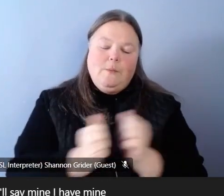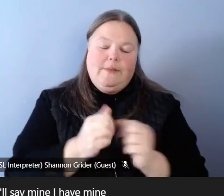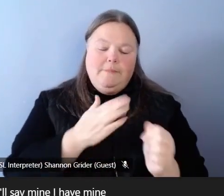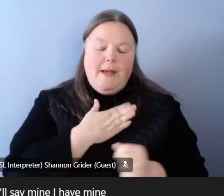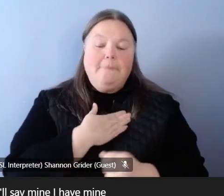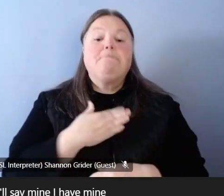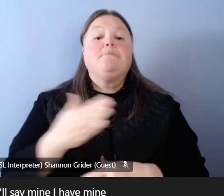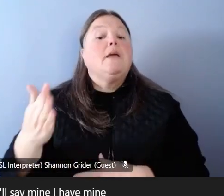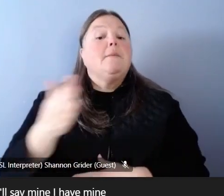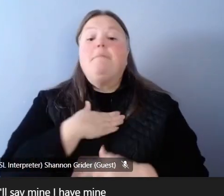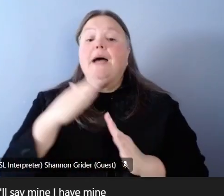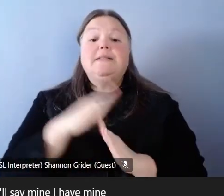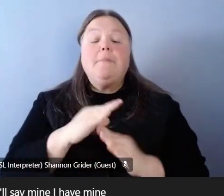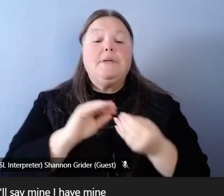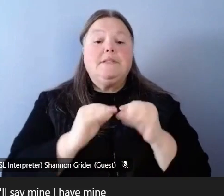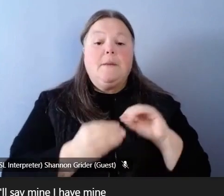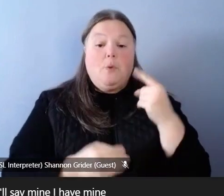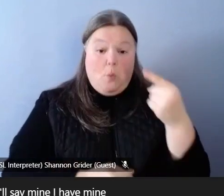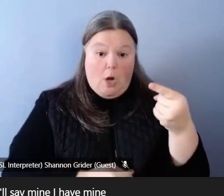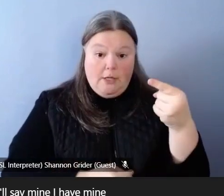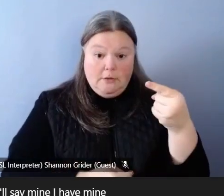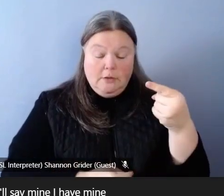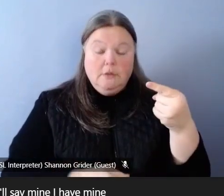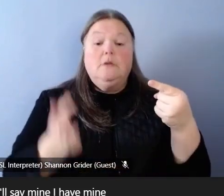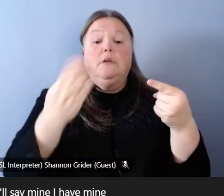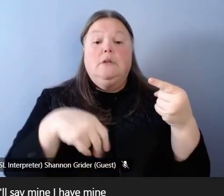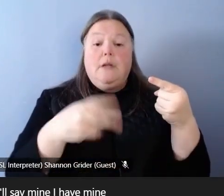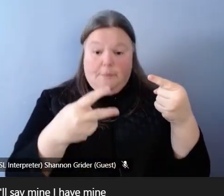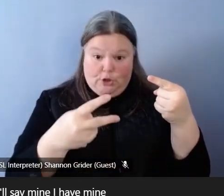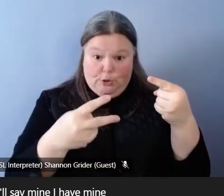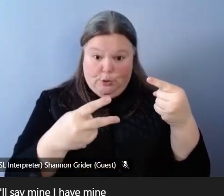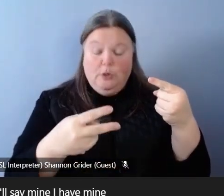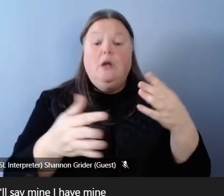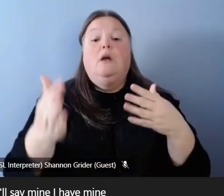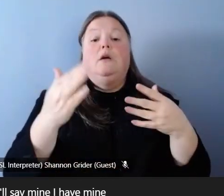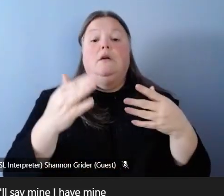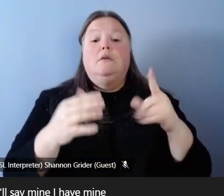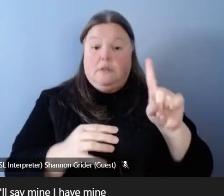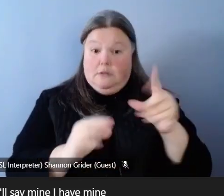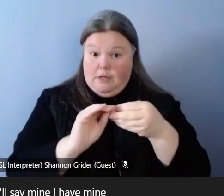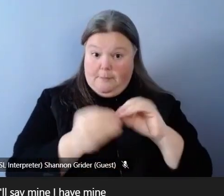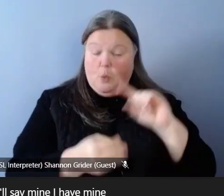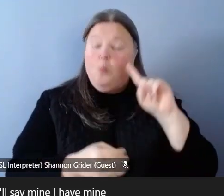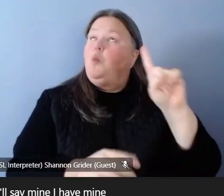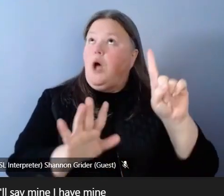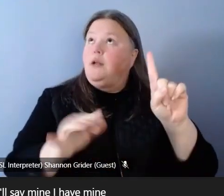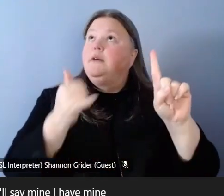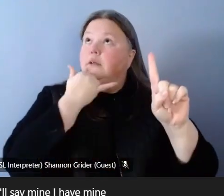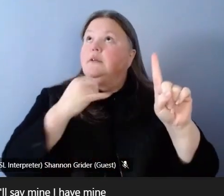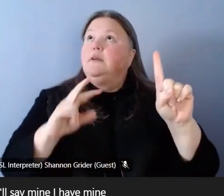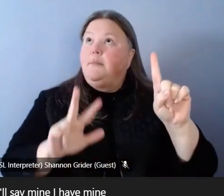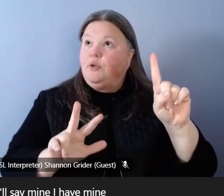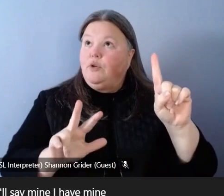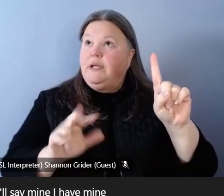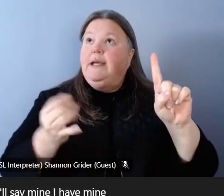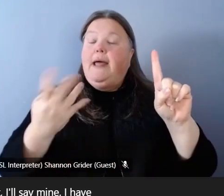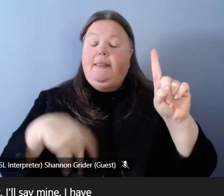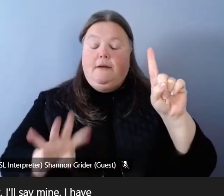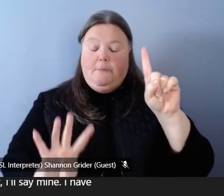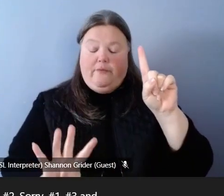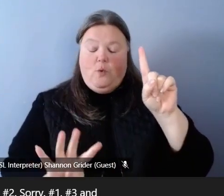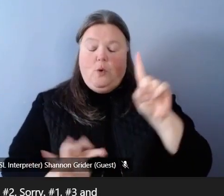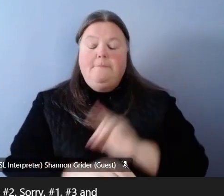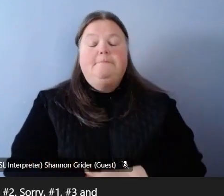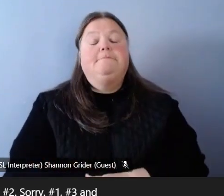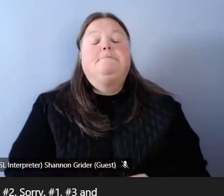mine is number 1, number 2, number 1, number 3, and number 4.